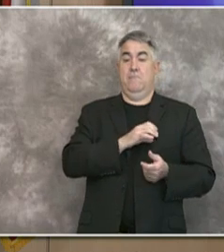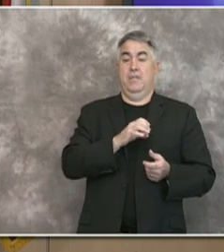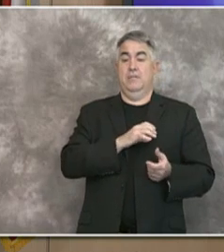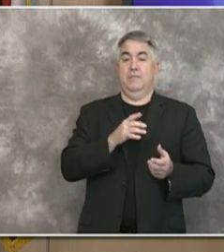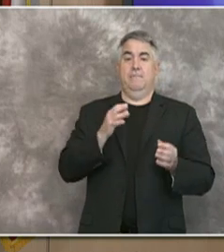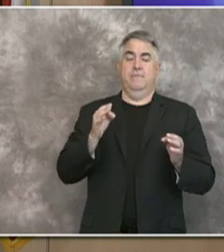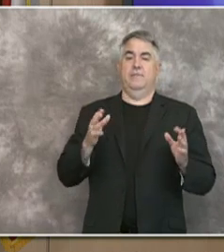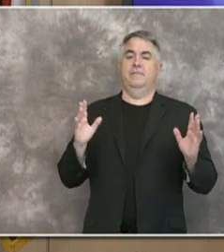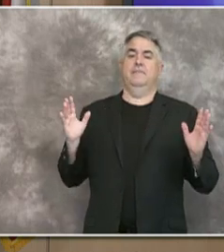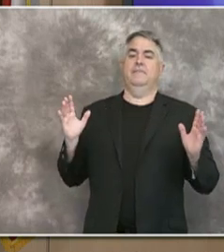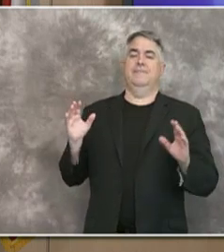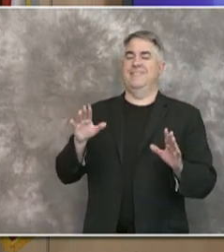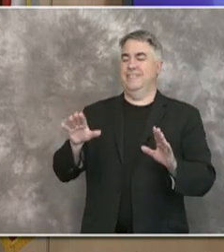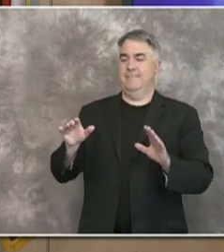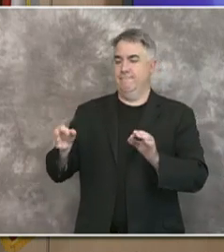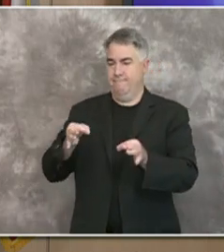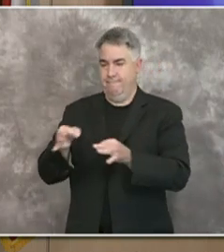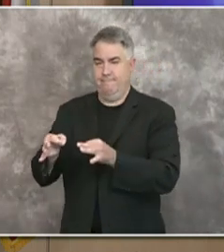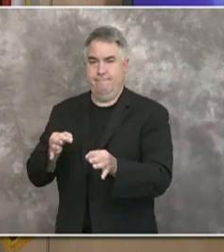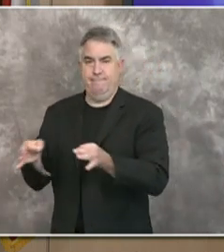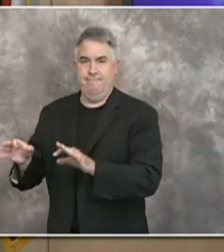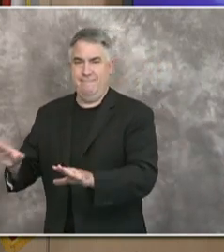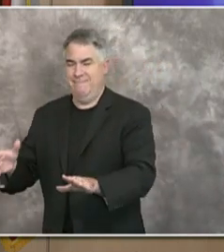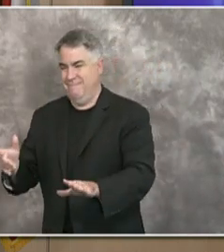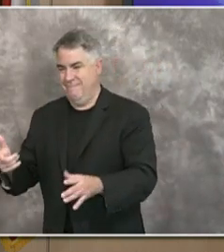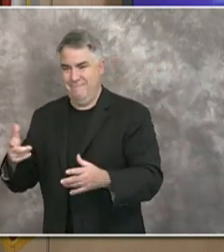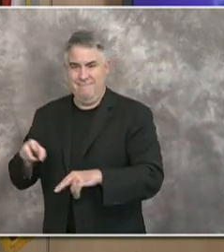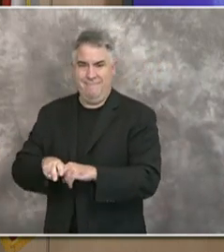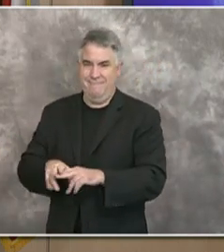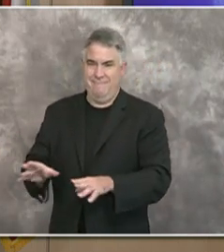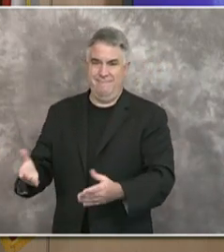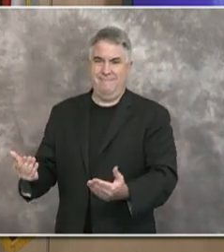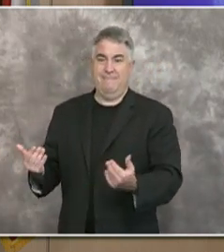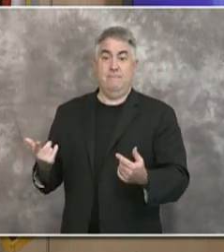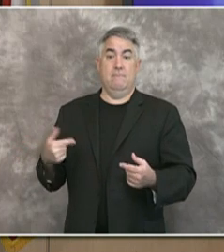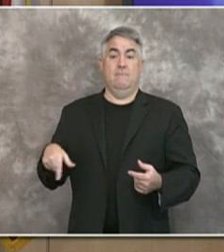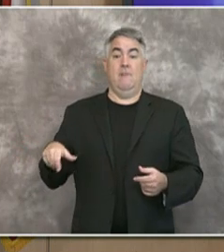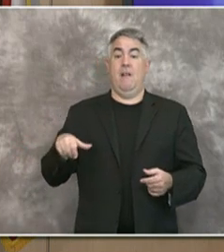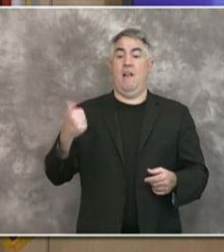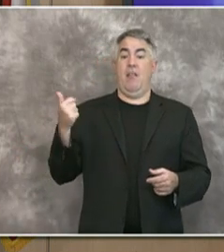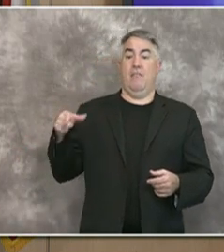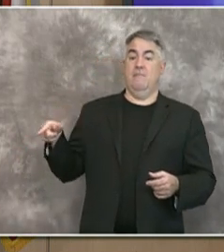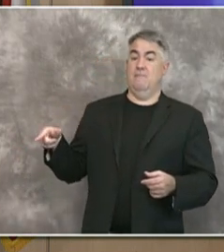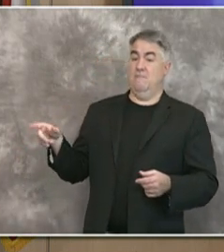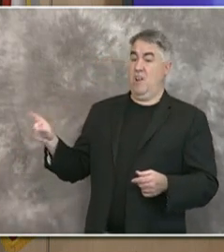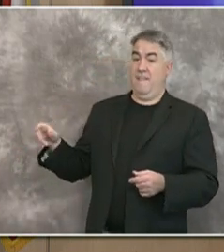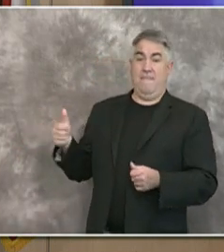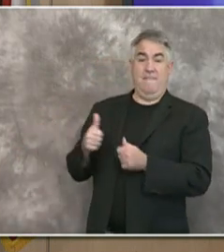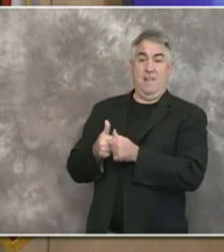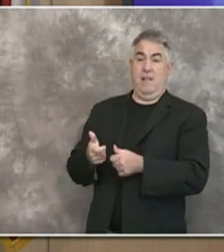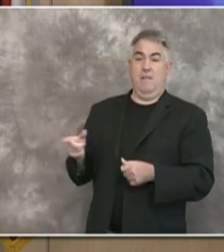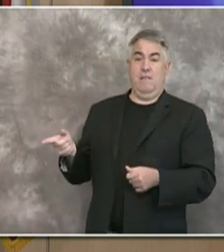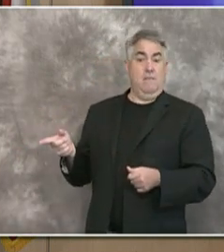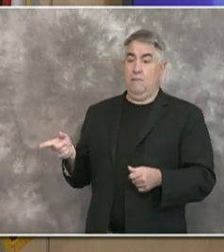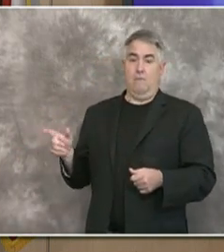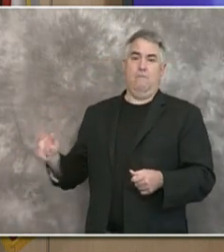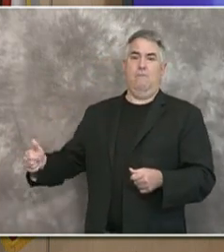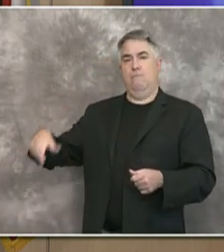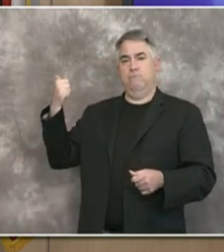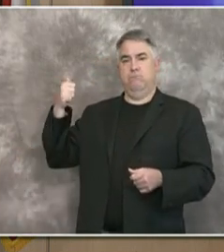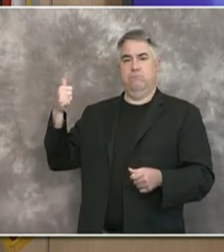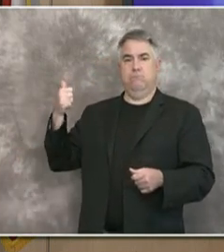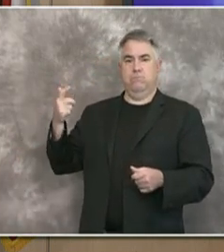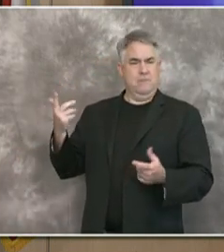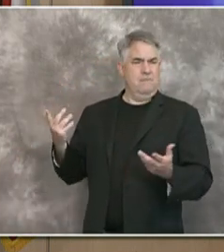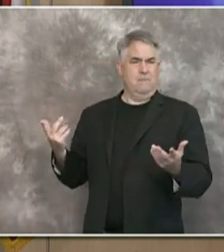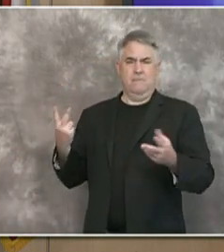versus making the move, compared to the state beach just a few miles away where people were told they had to comply and they couldn't sit. What was that